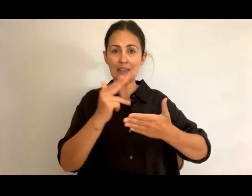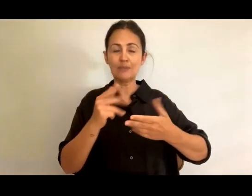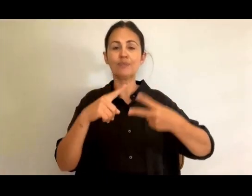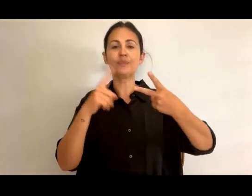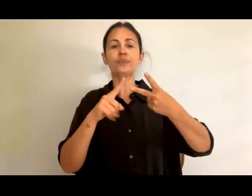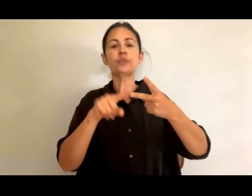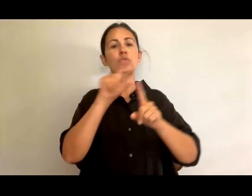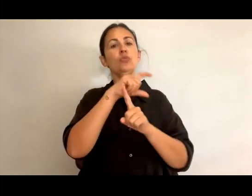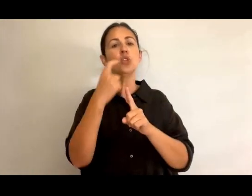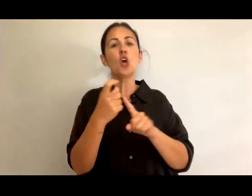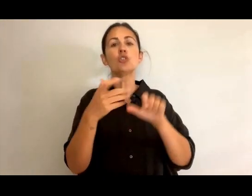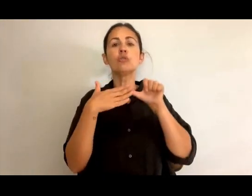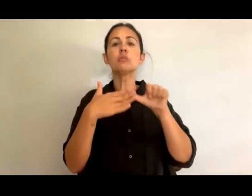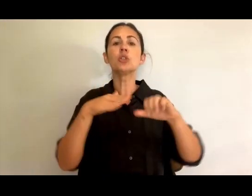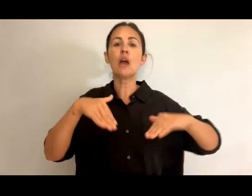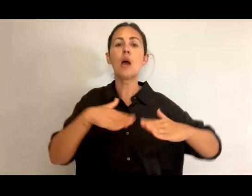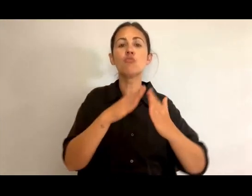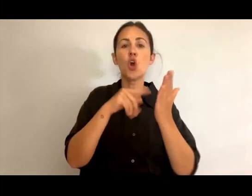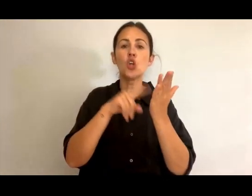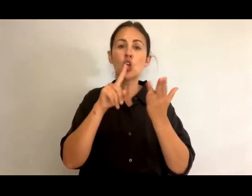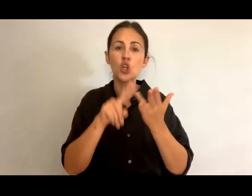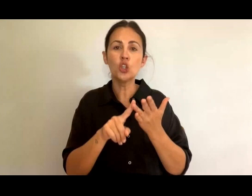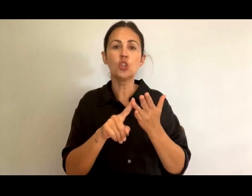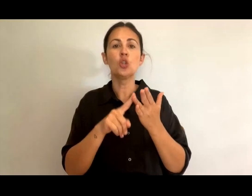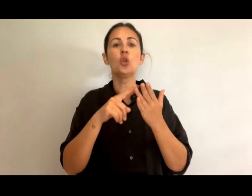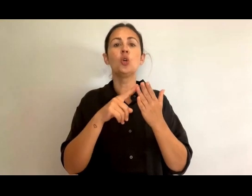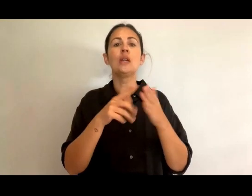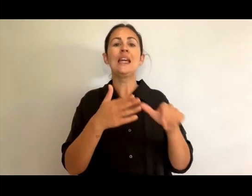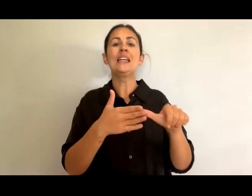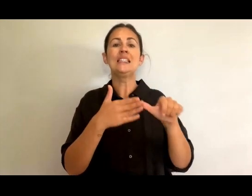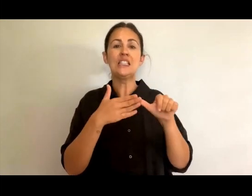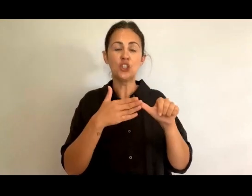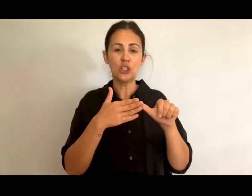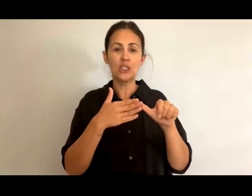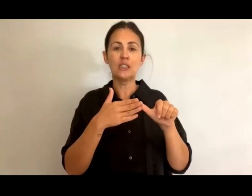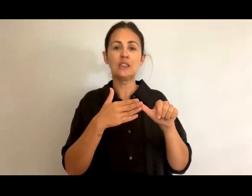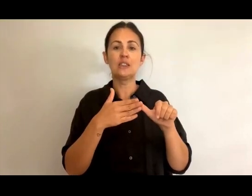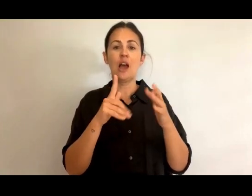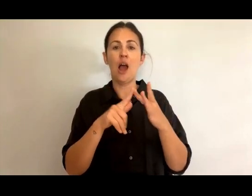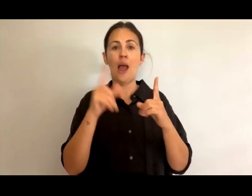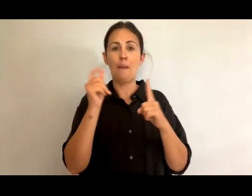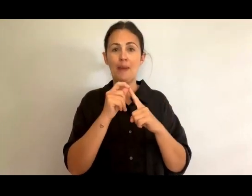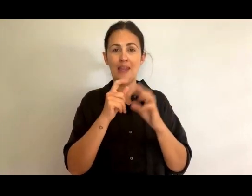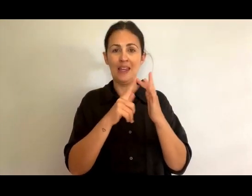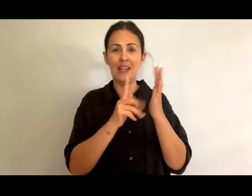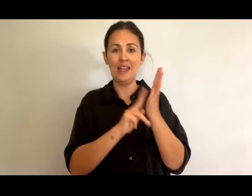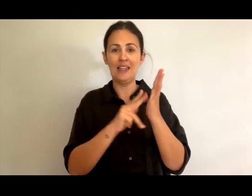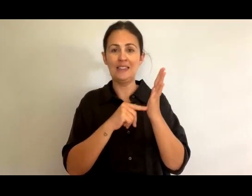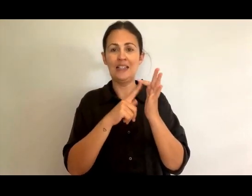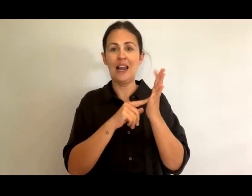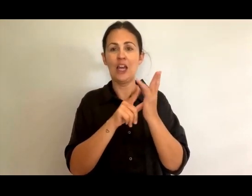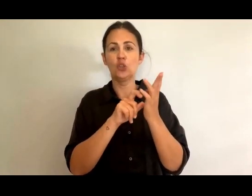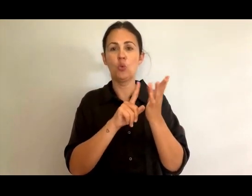Indigenous cultural and intellectual property. So an example of this that I've included is this rikawa that was taken from